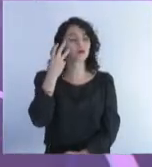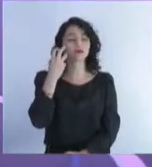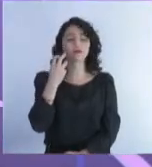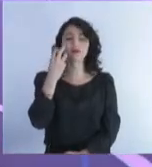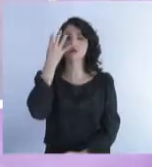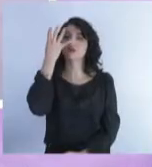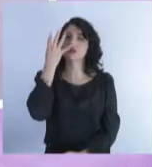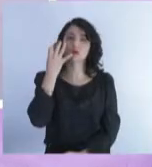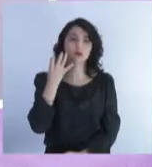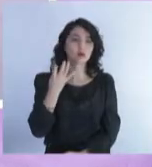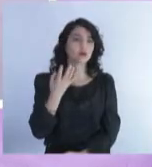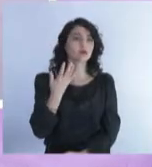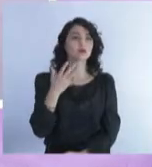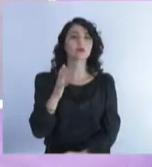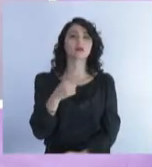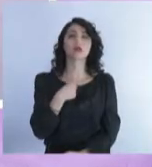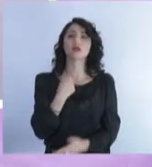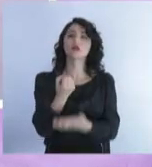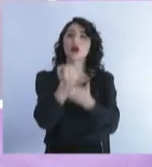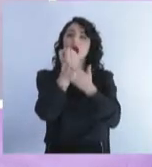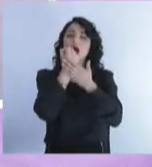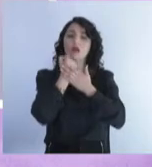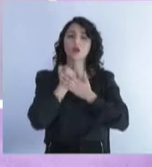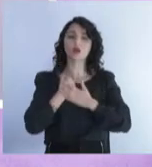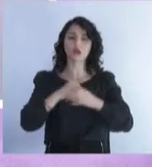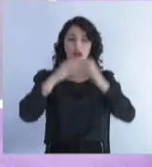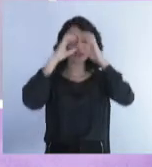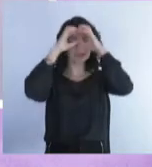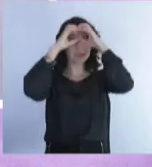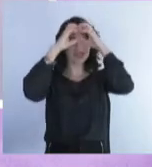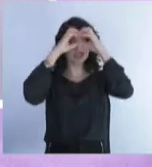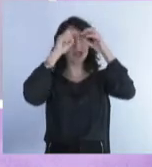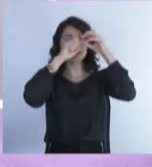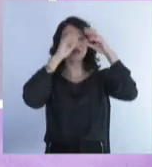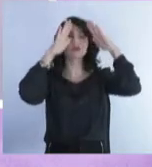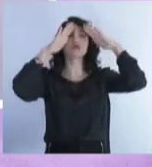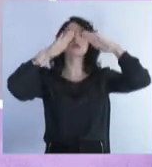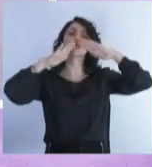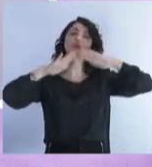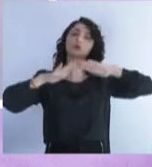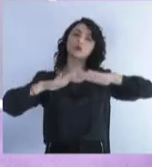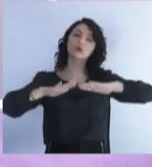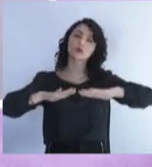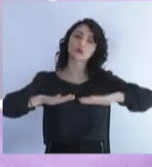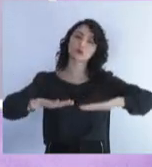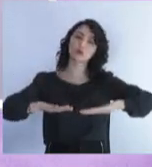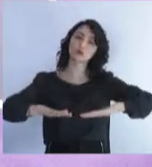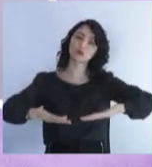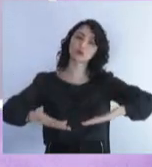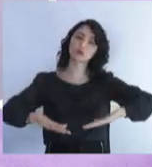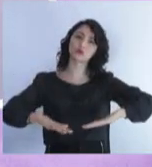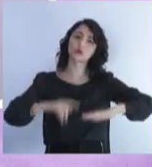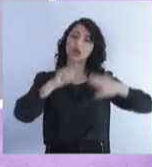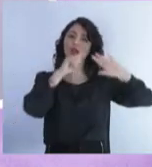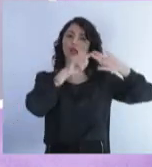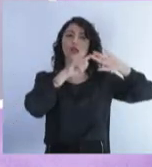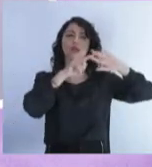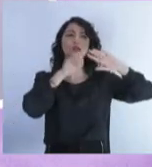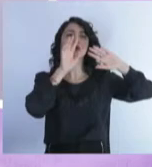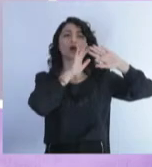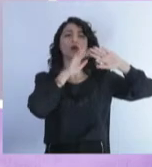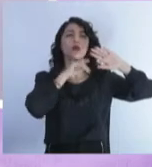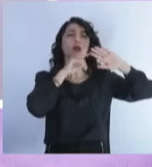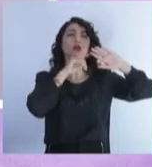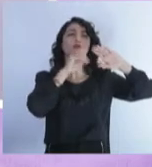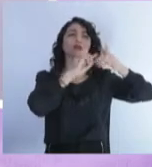And this helps calm that center that's there in brown, the emotional brain. And in